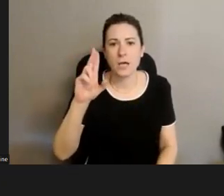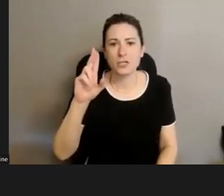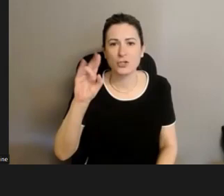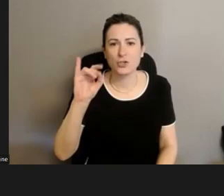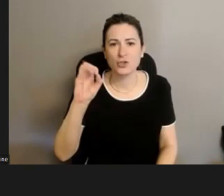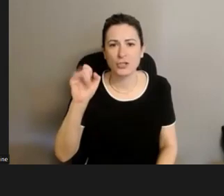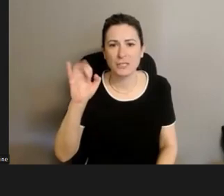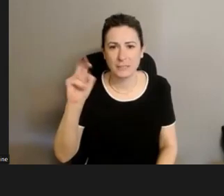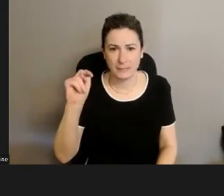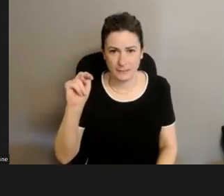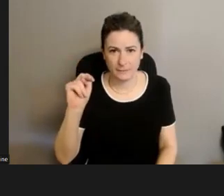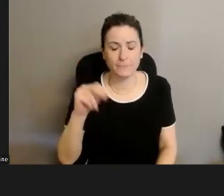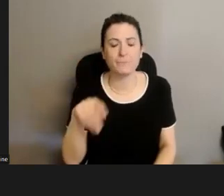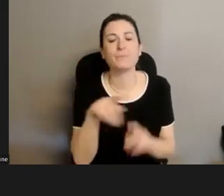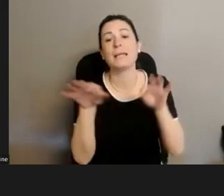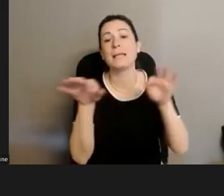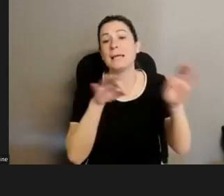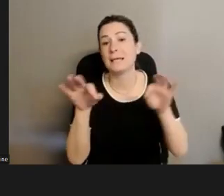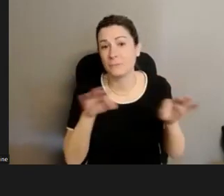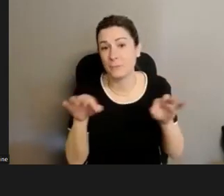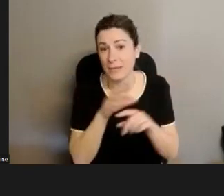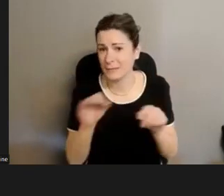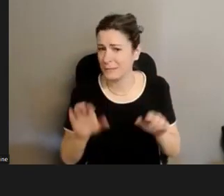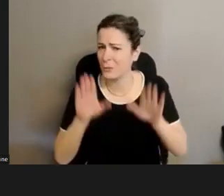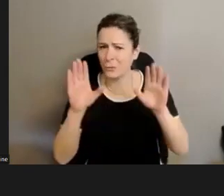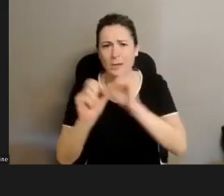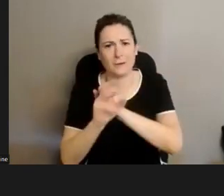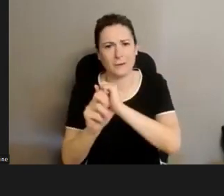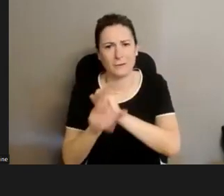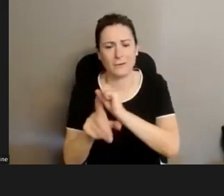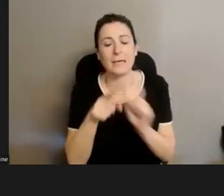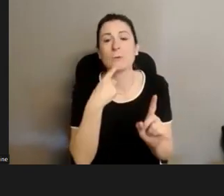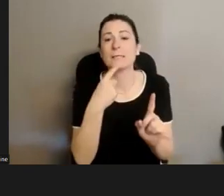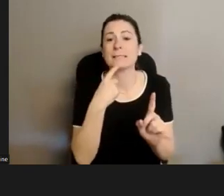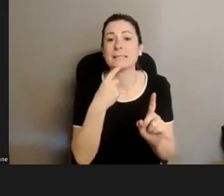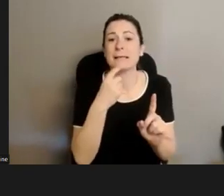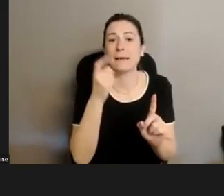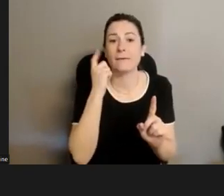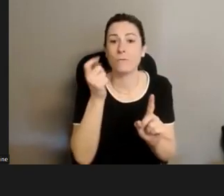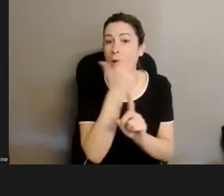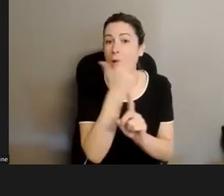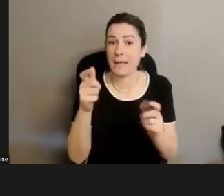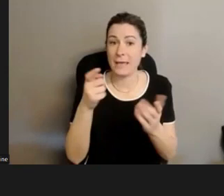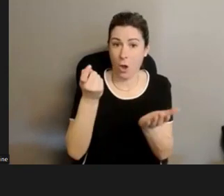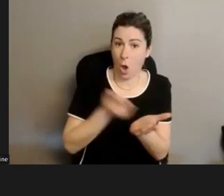And it talks about, for every one NHLer that gets a concussion,